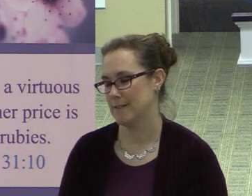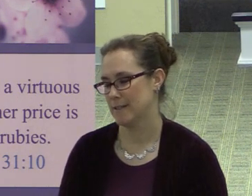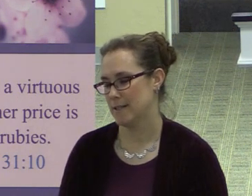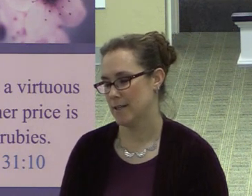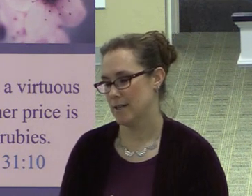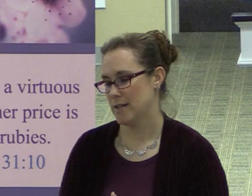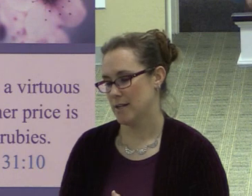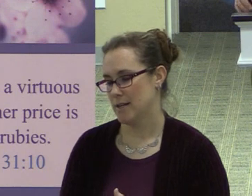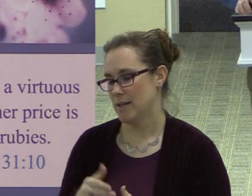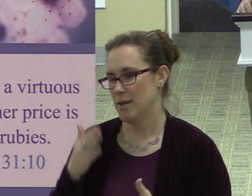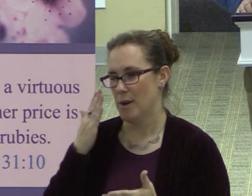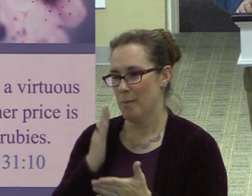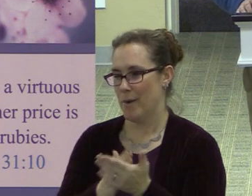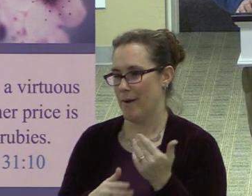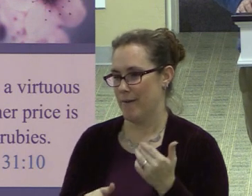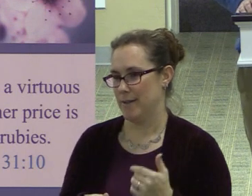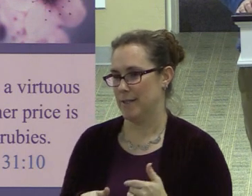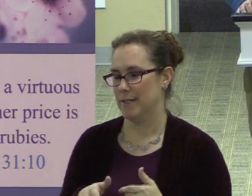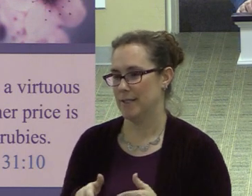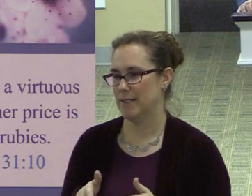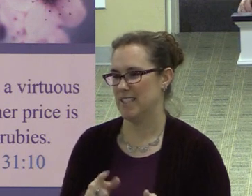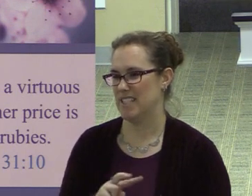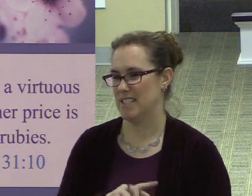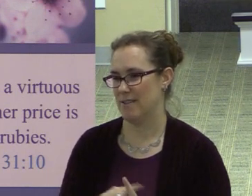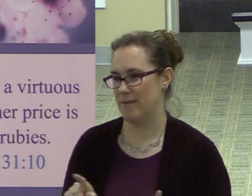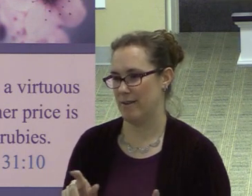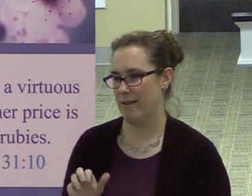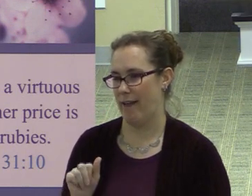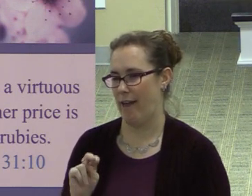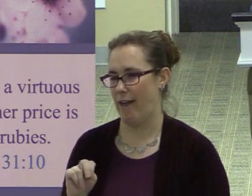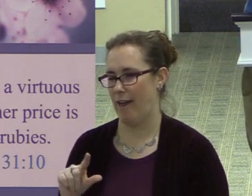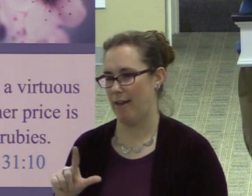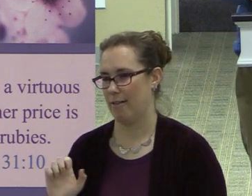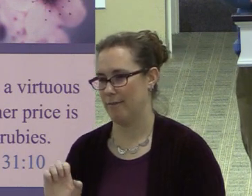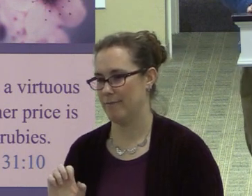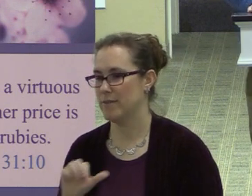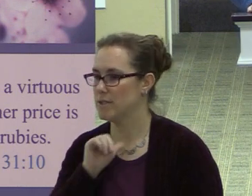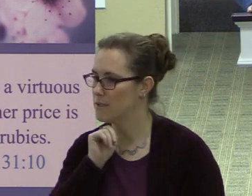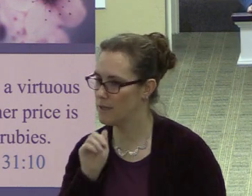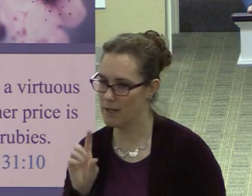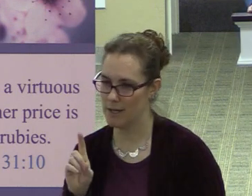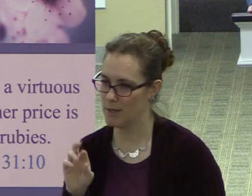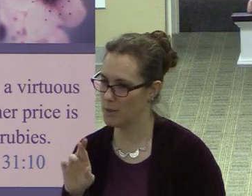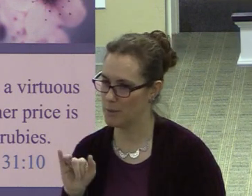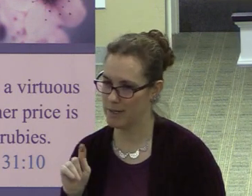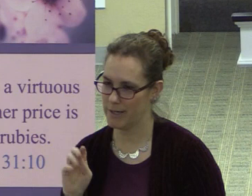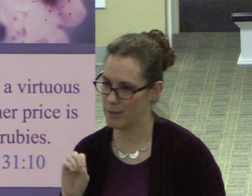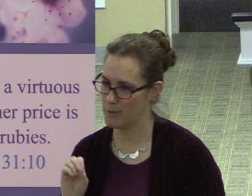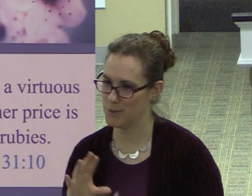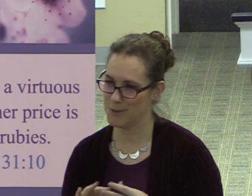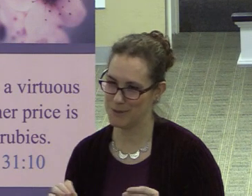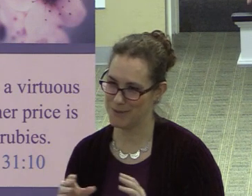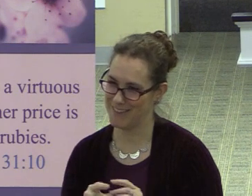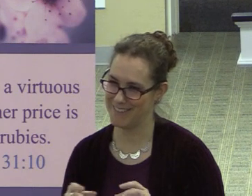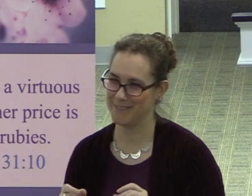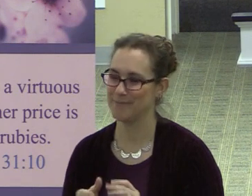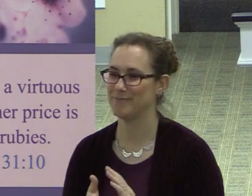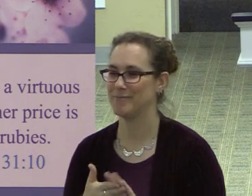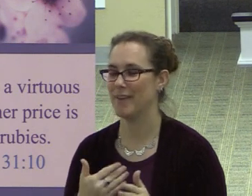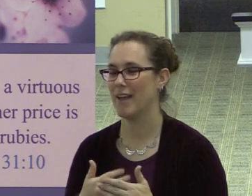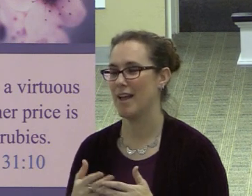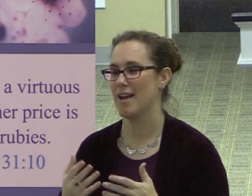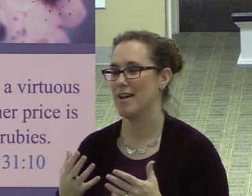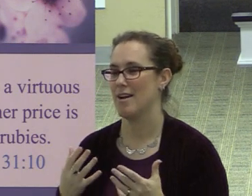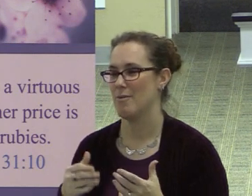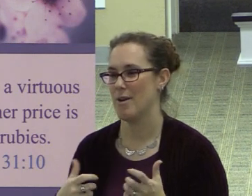When, and you know, part of this, I'm going to take a little bit different angle, though. This is not the Doritos story that I tell. But now, when we arrived, you know, a lot of the difficulties we